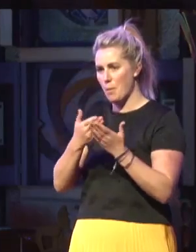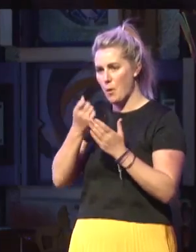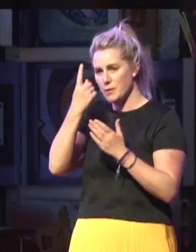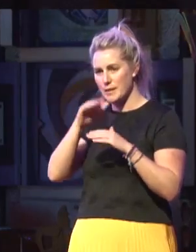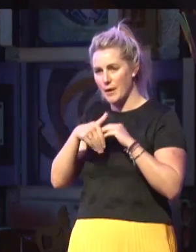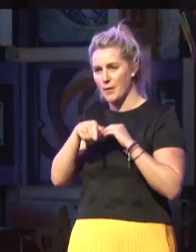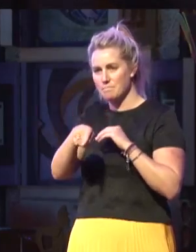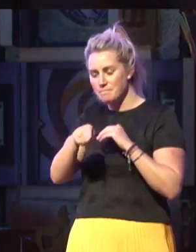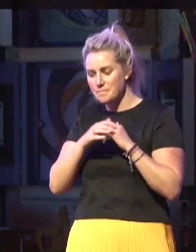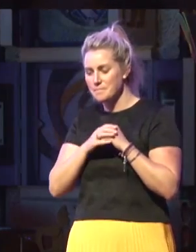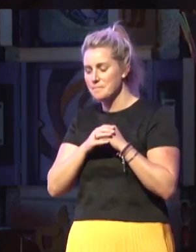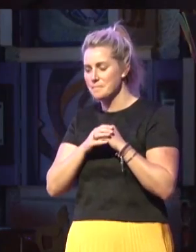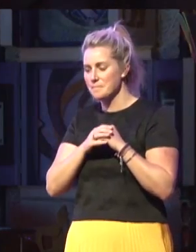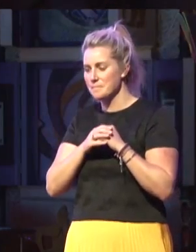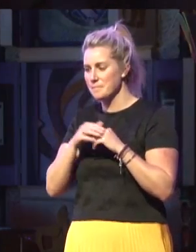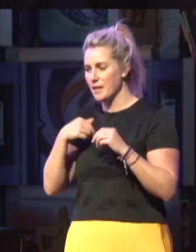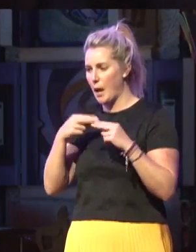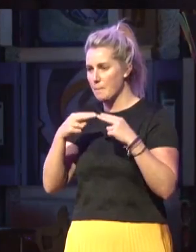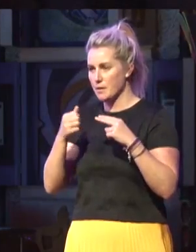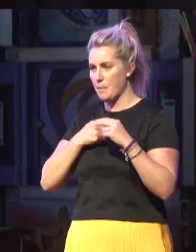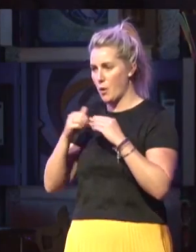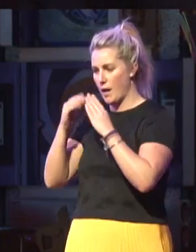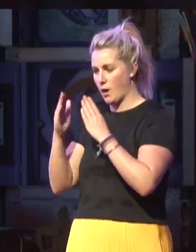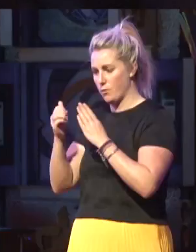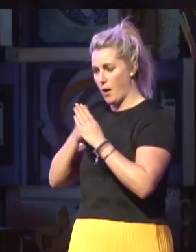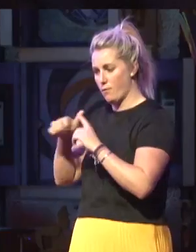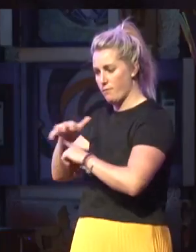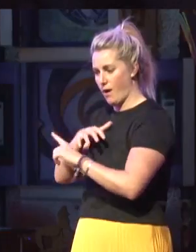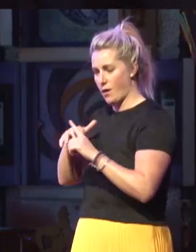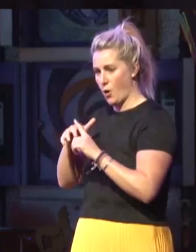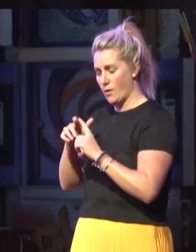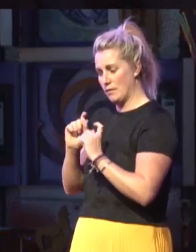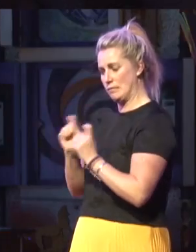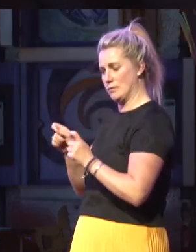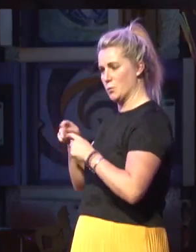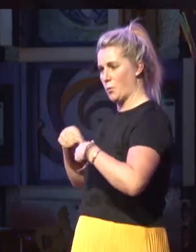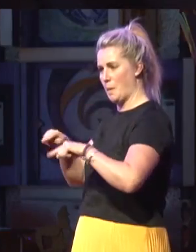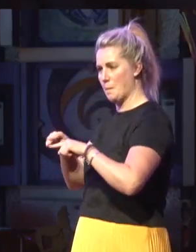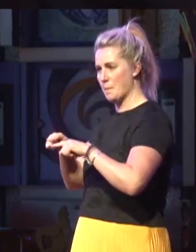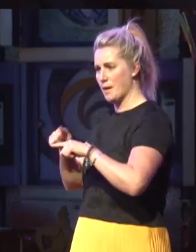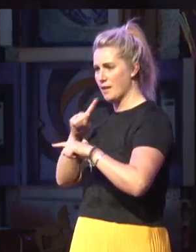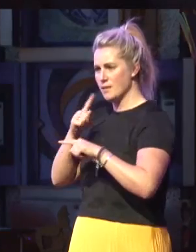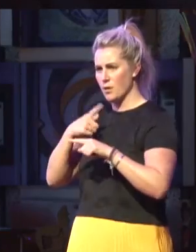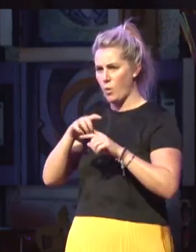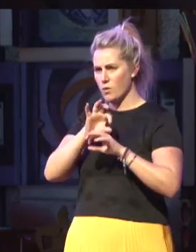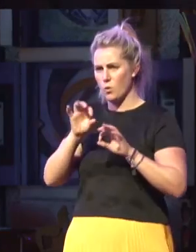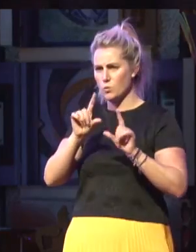idea that I built in my own house for my own whānau and inflicted on them. And Amber said, why don't we do it